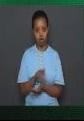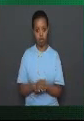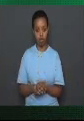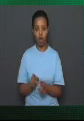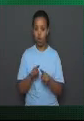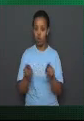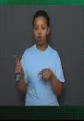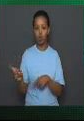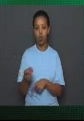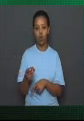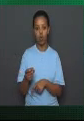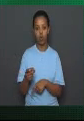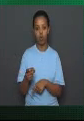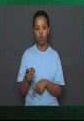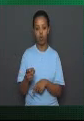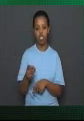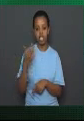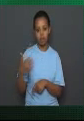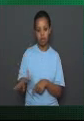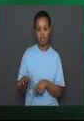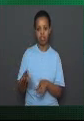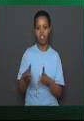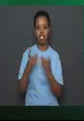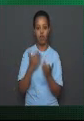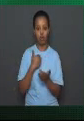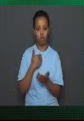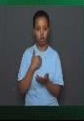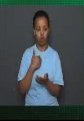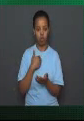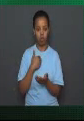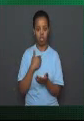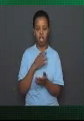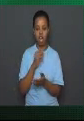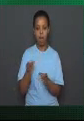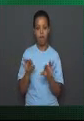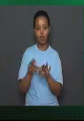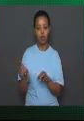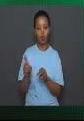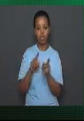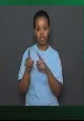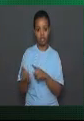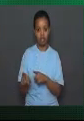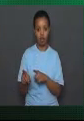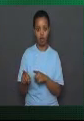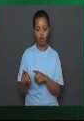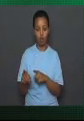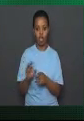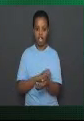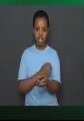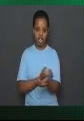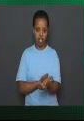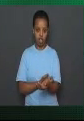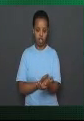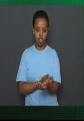Several different classes of pigments are needed in order to maximize the energy